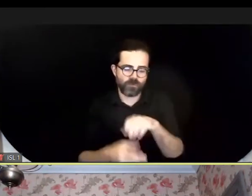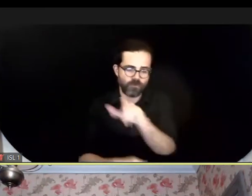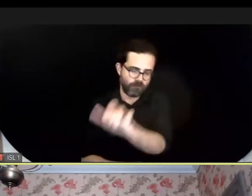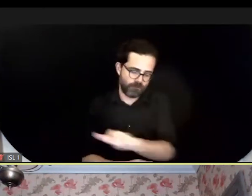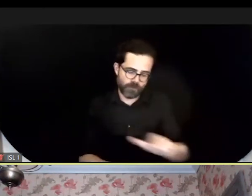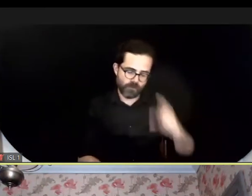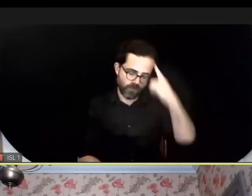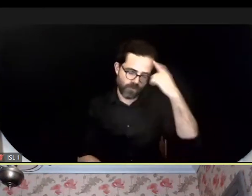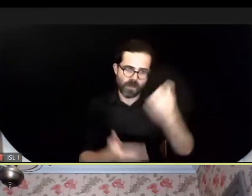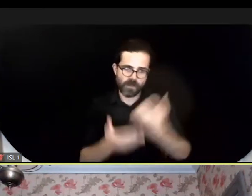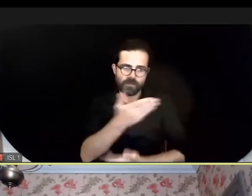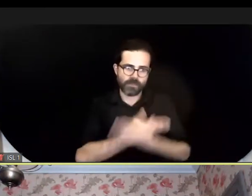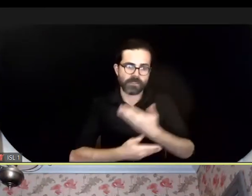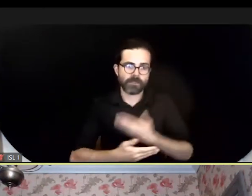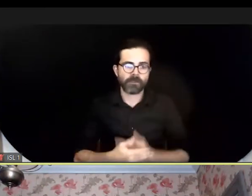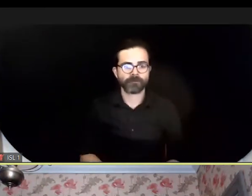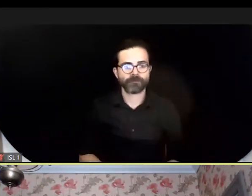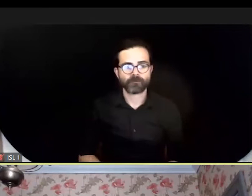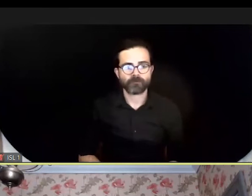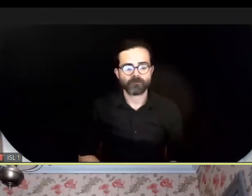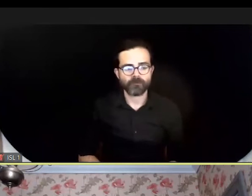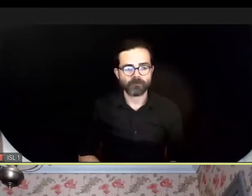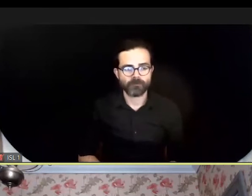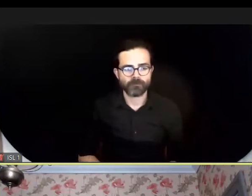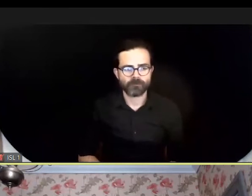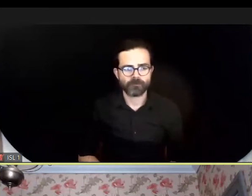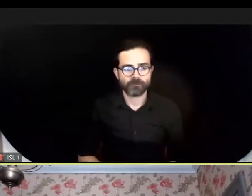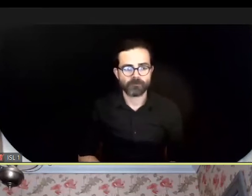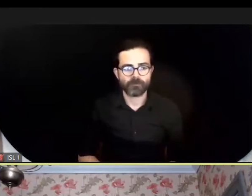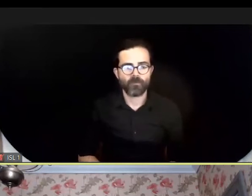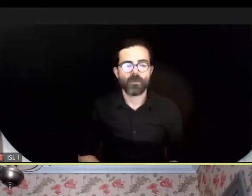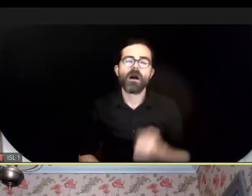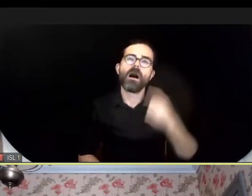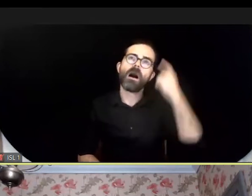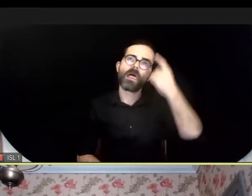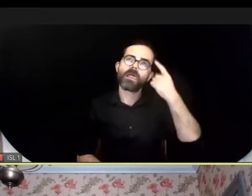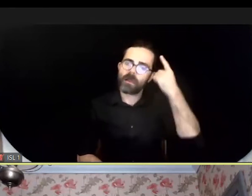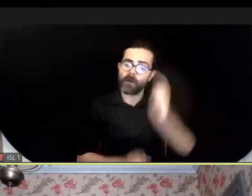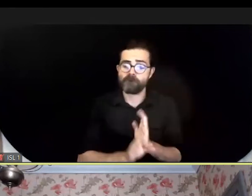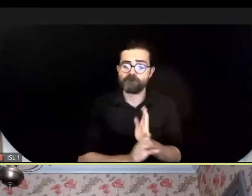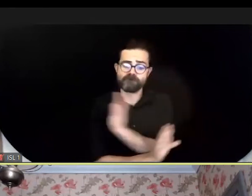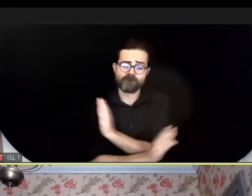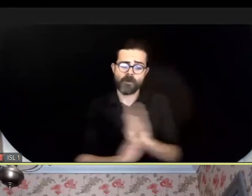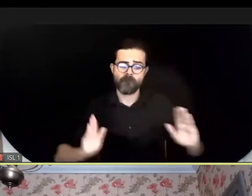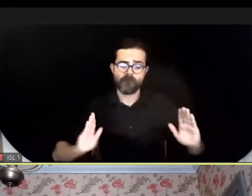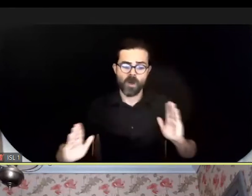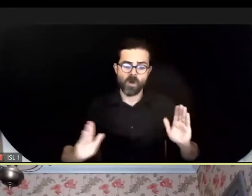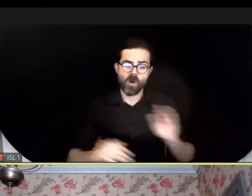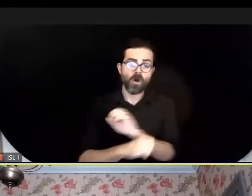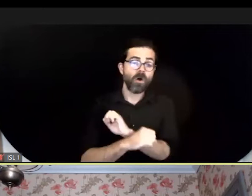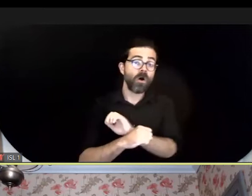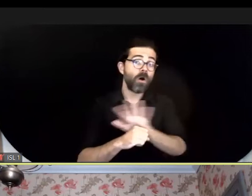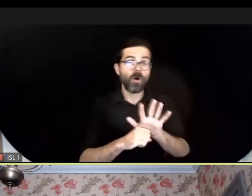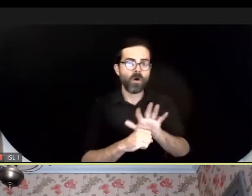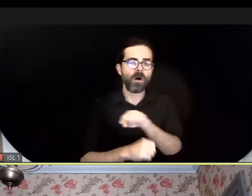So the starting point, I think before COVID, the main focus on working with people with